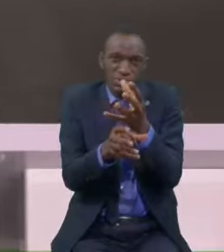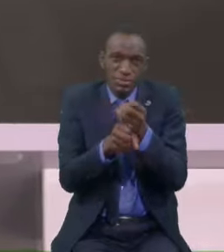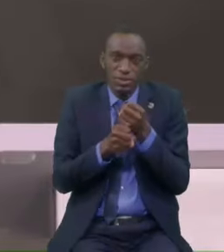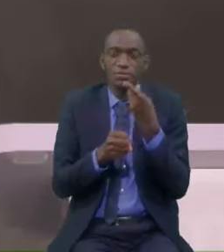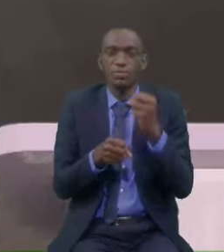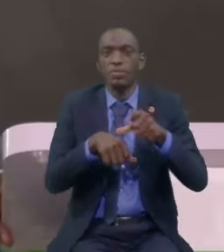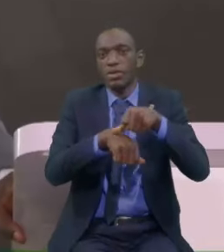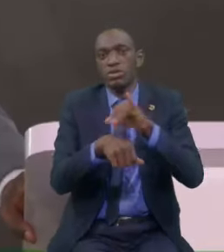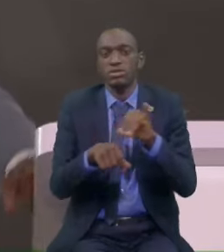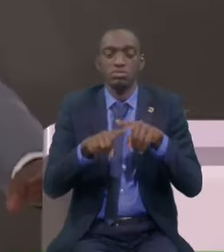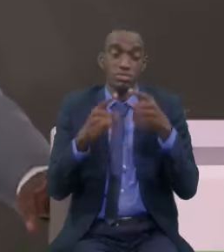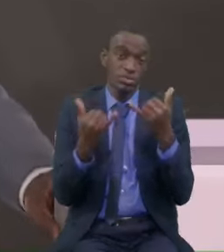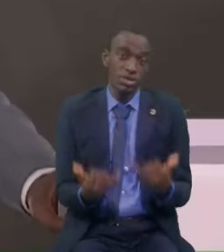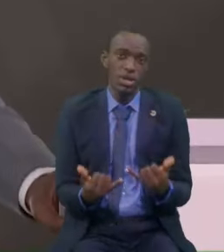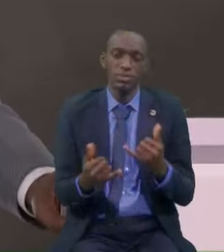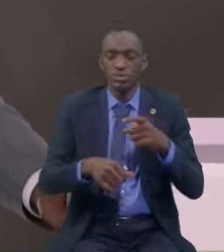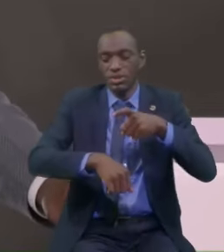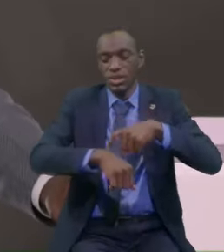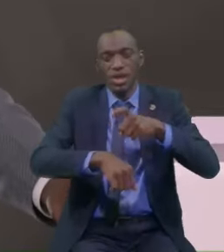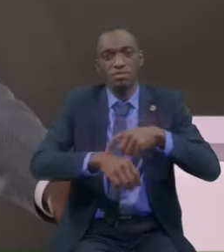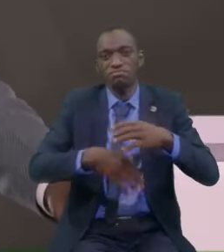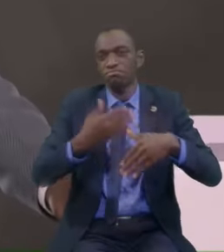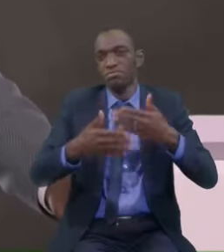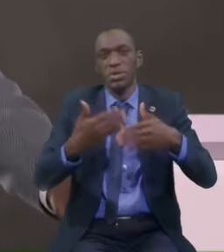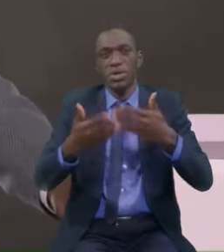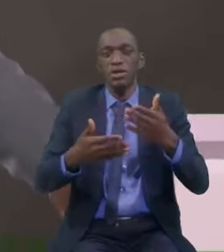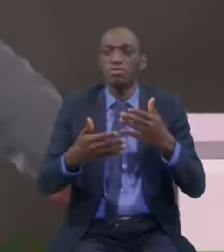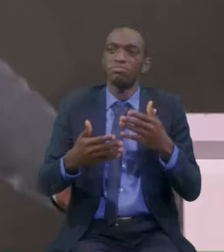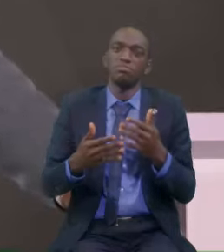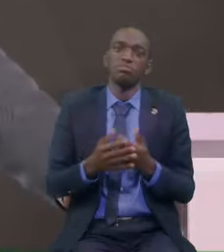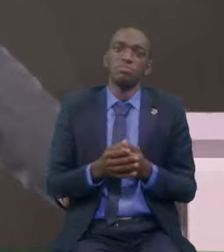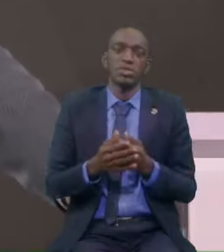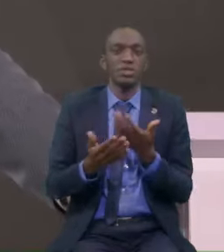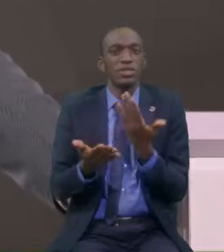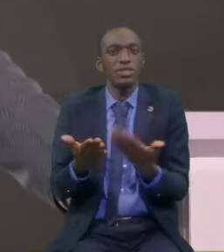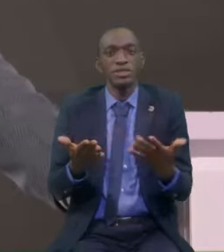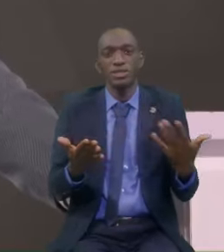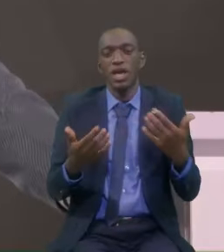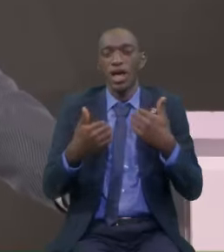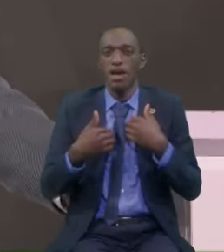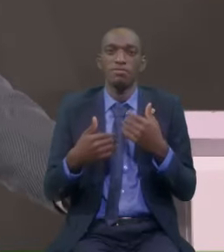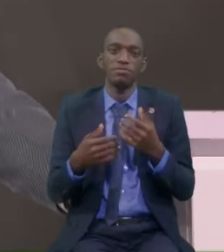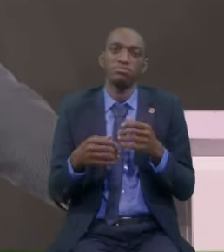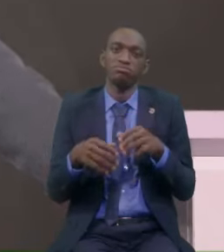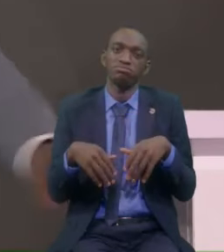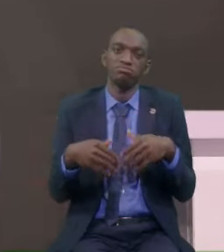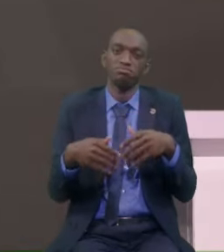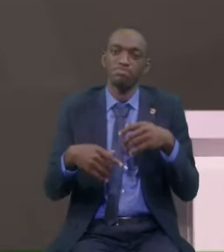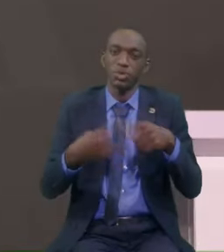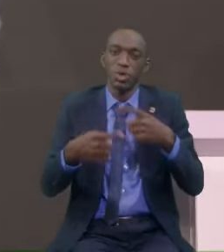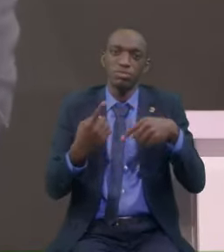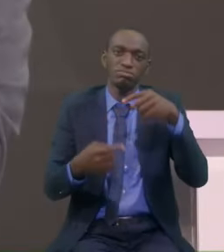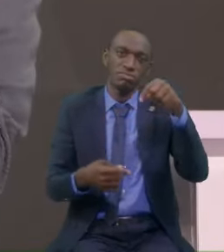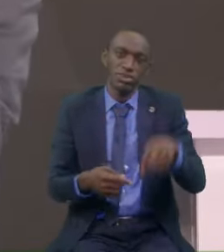now time have come and gone. Things have waned. Things have gone down, and